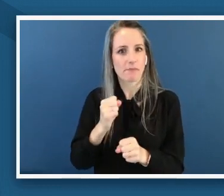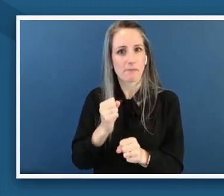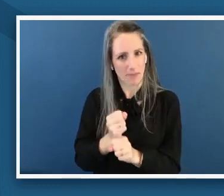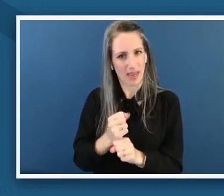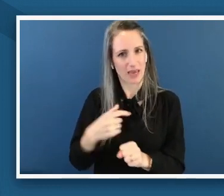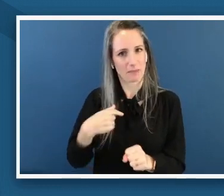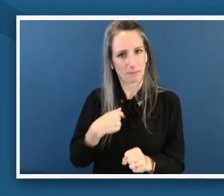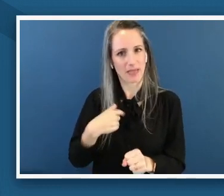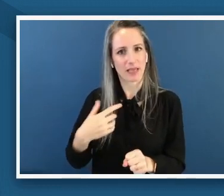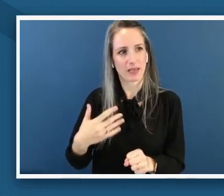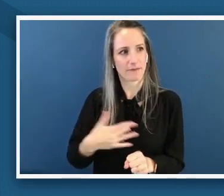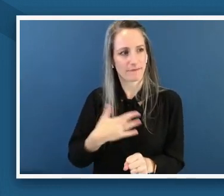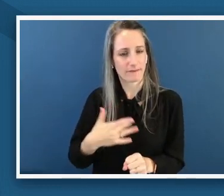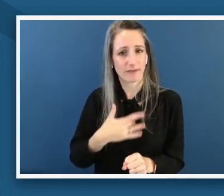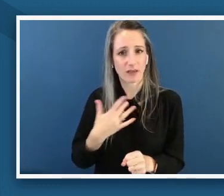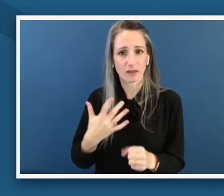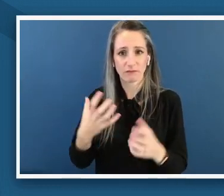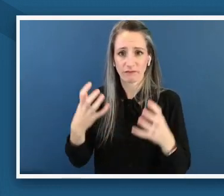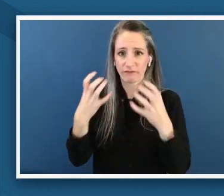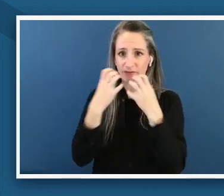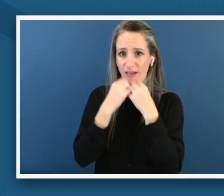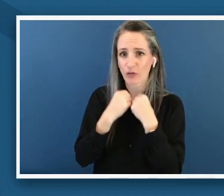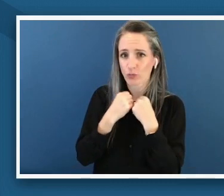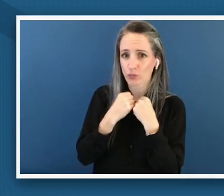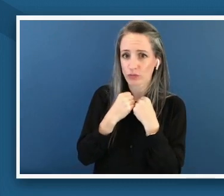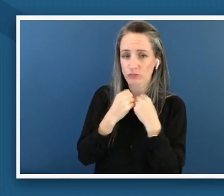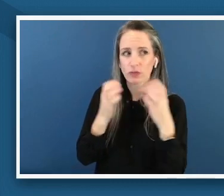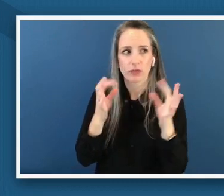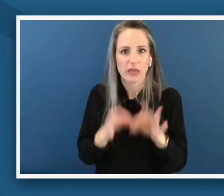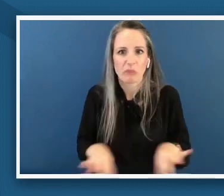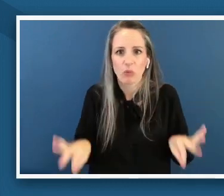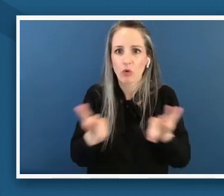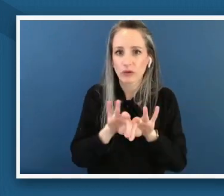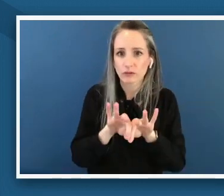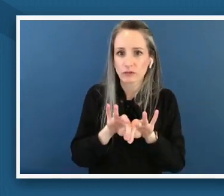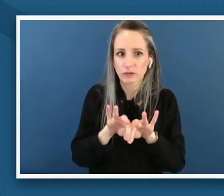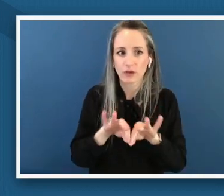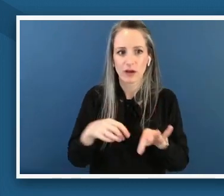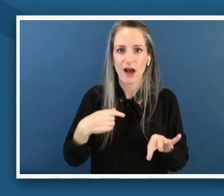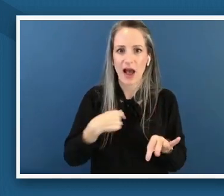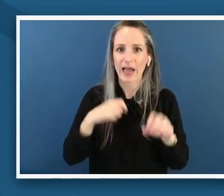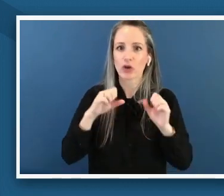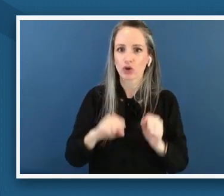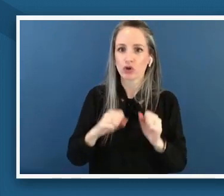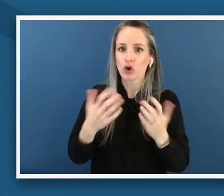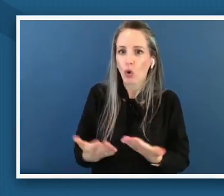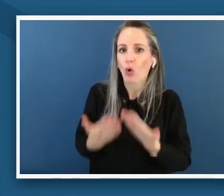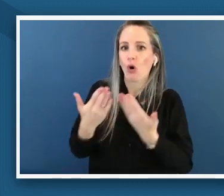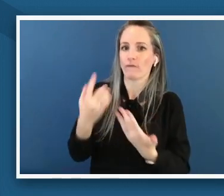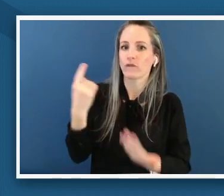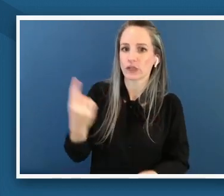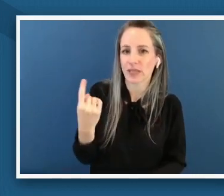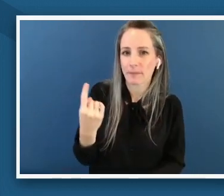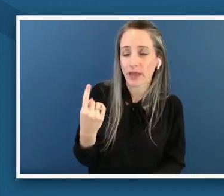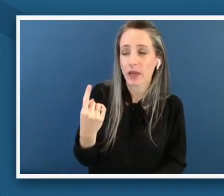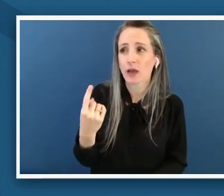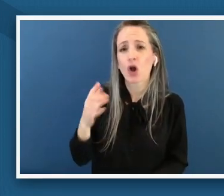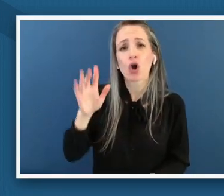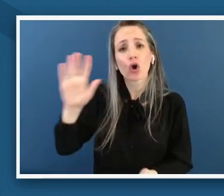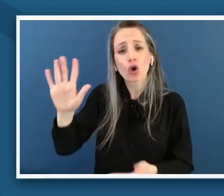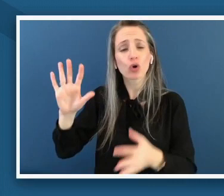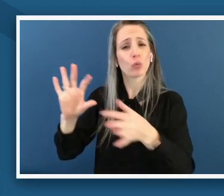valuable, and that that I had something to offer. And it wasn't even just what she said, but I guess it was just,